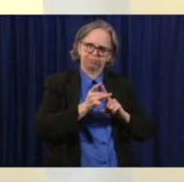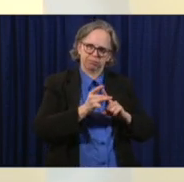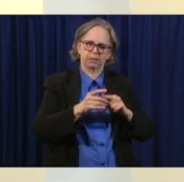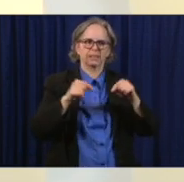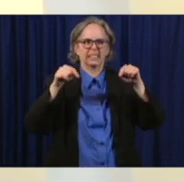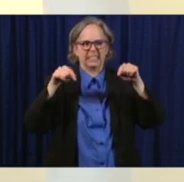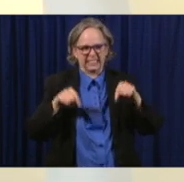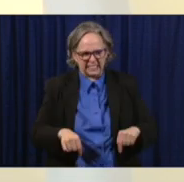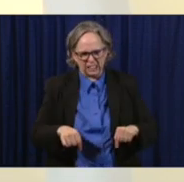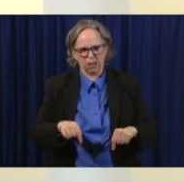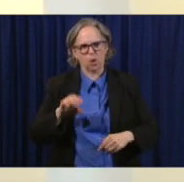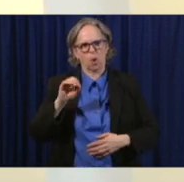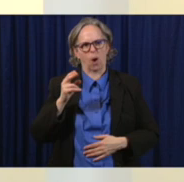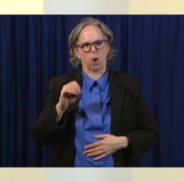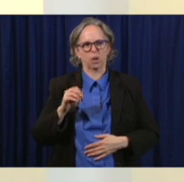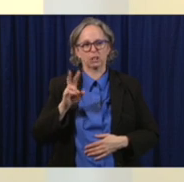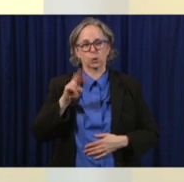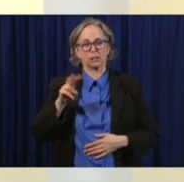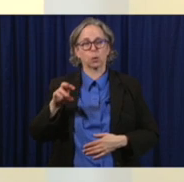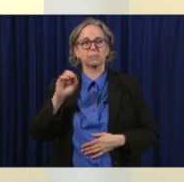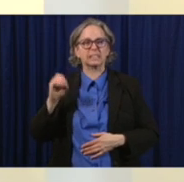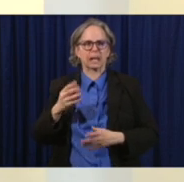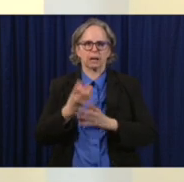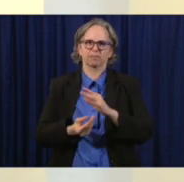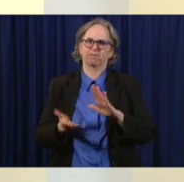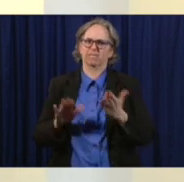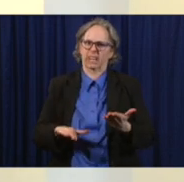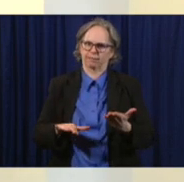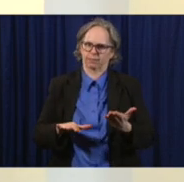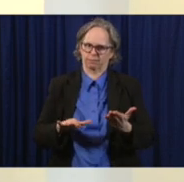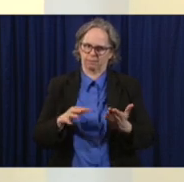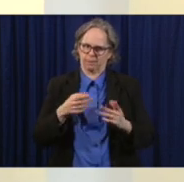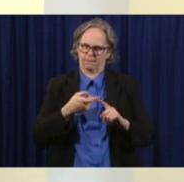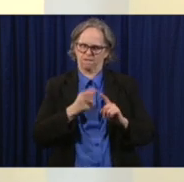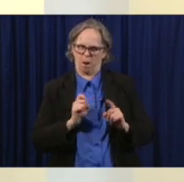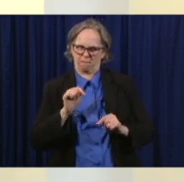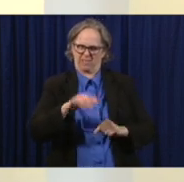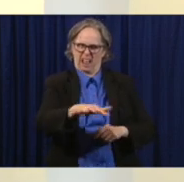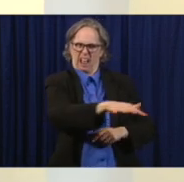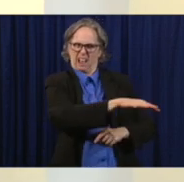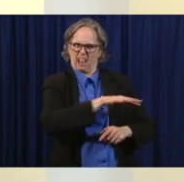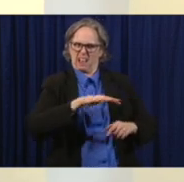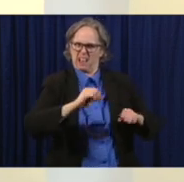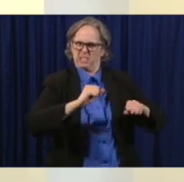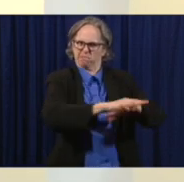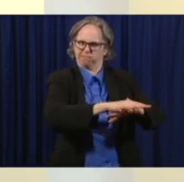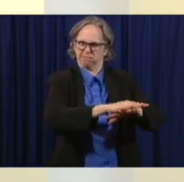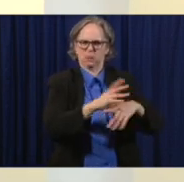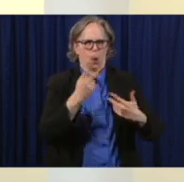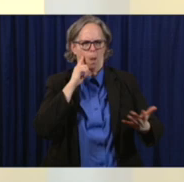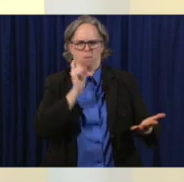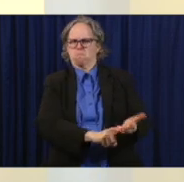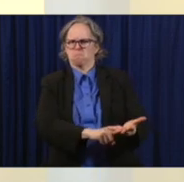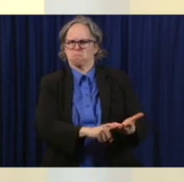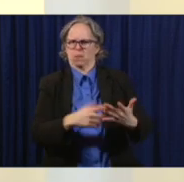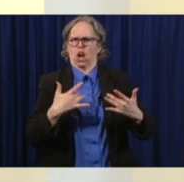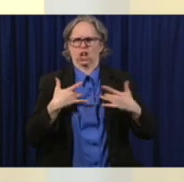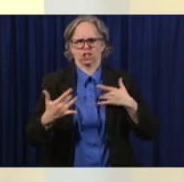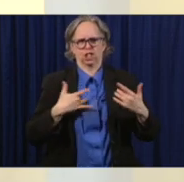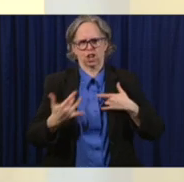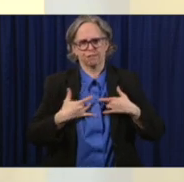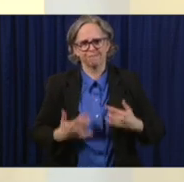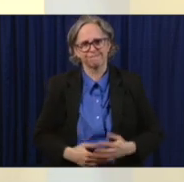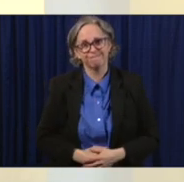deaths that we see. Obviously, this is an issue we worry about. I want to say something really important here.